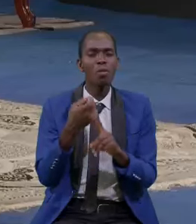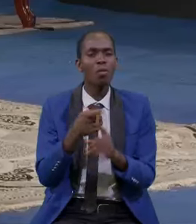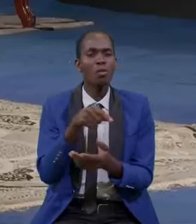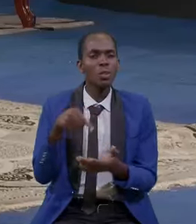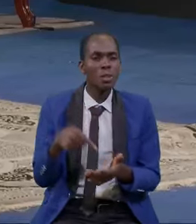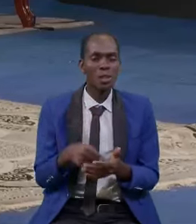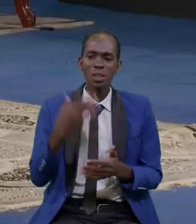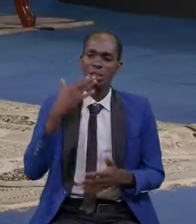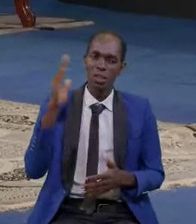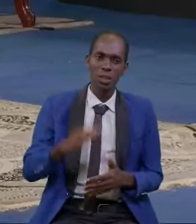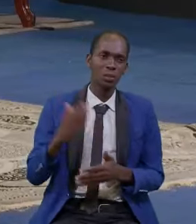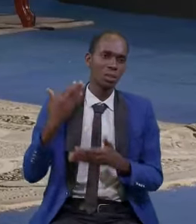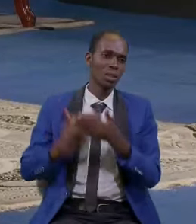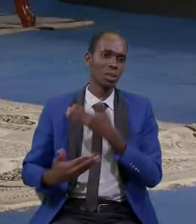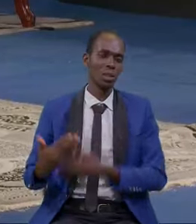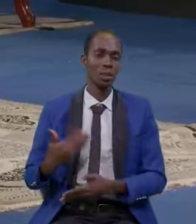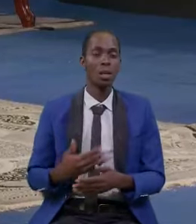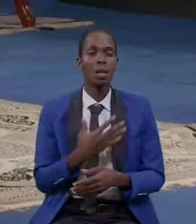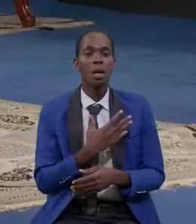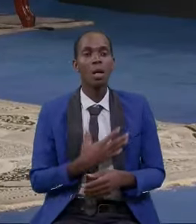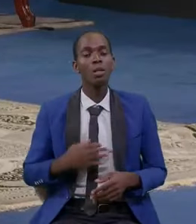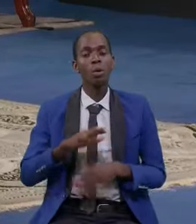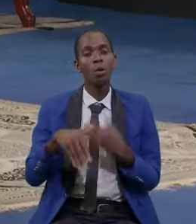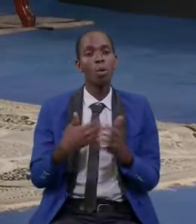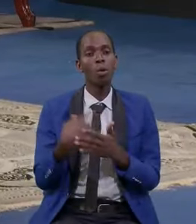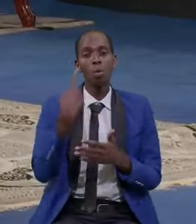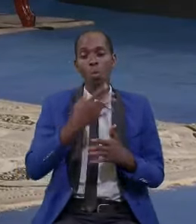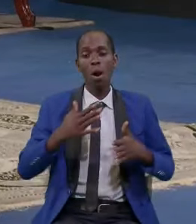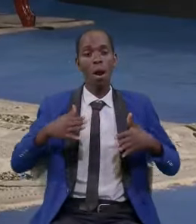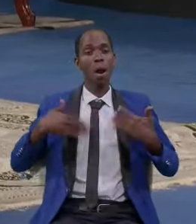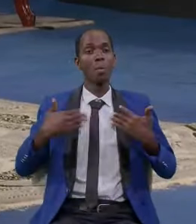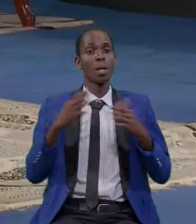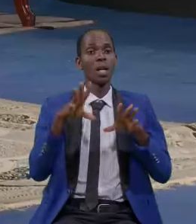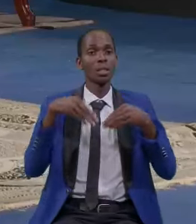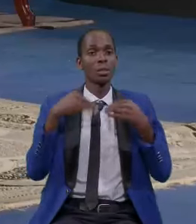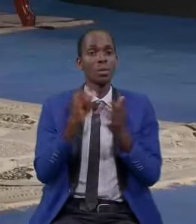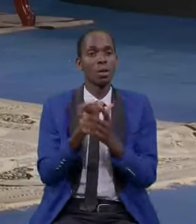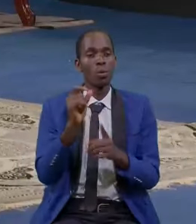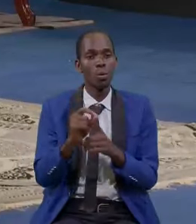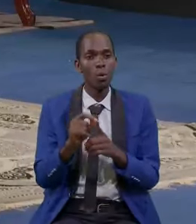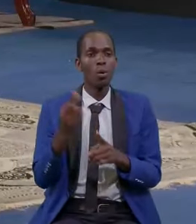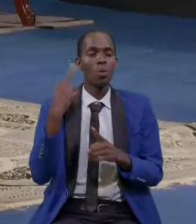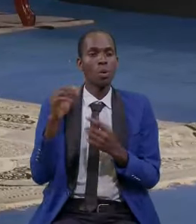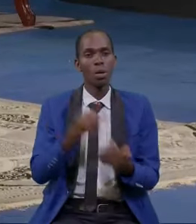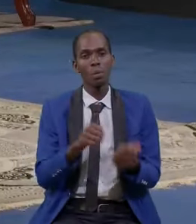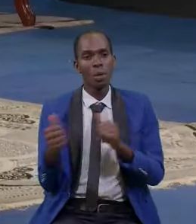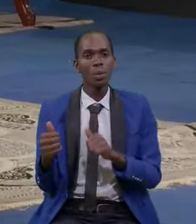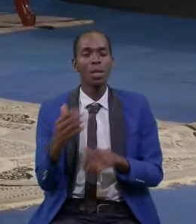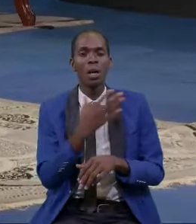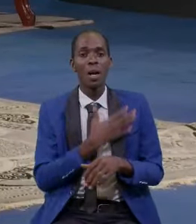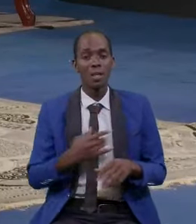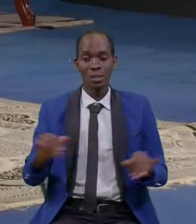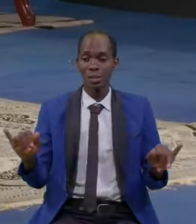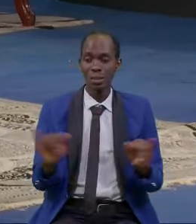generation. And they that gladly received that word were baptized, and the same day there